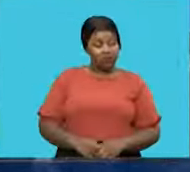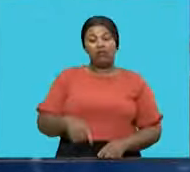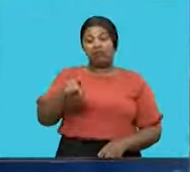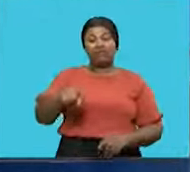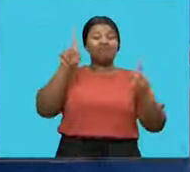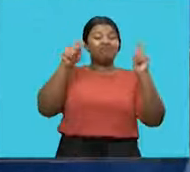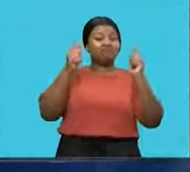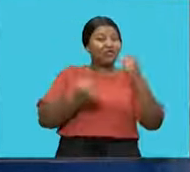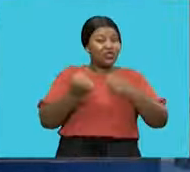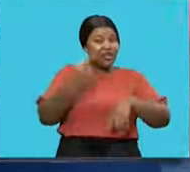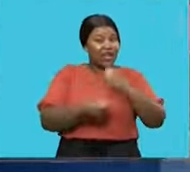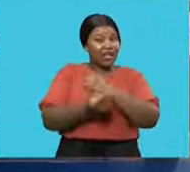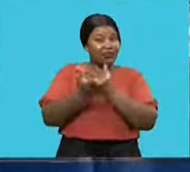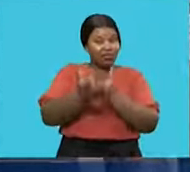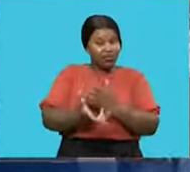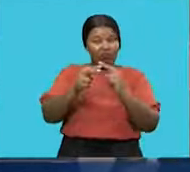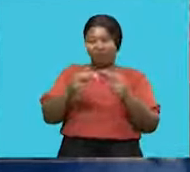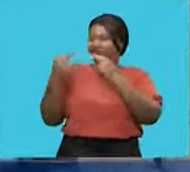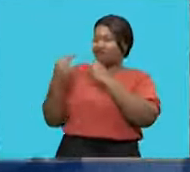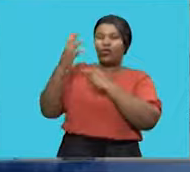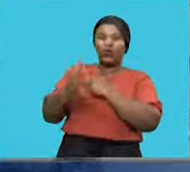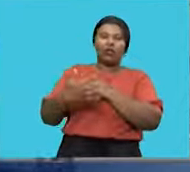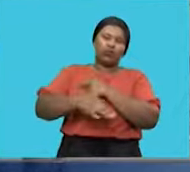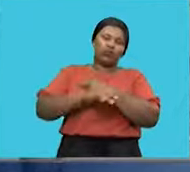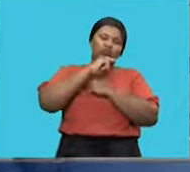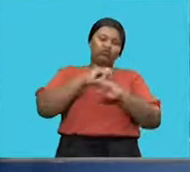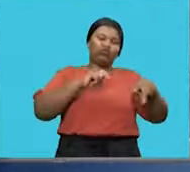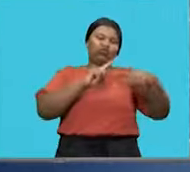event will be reflected with the sound of their